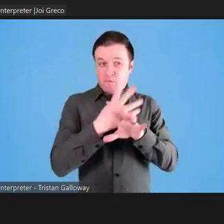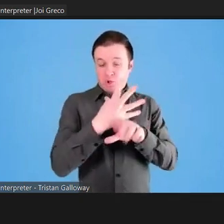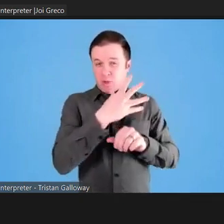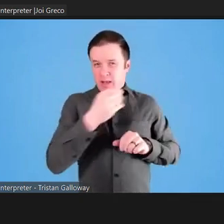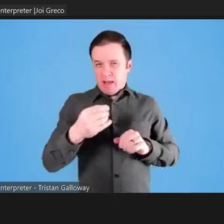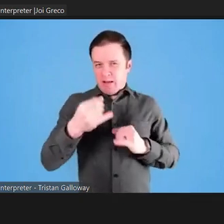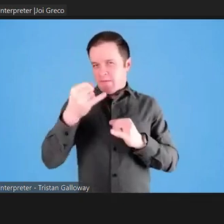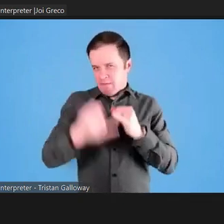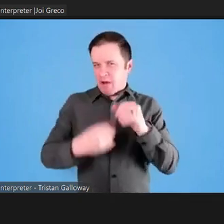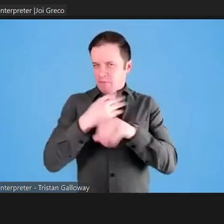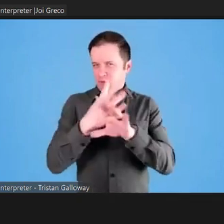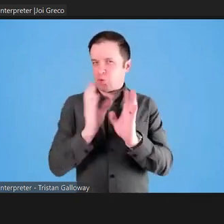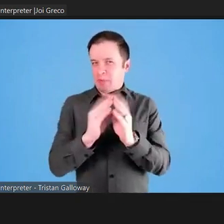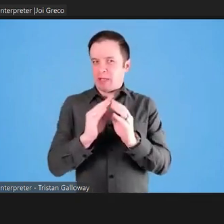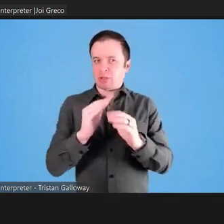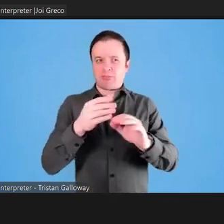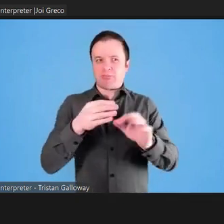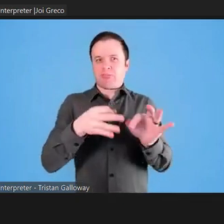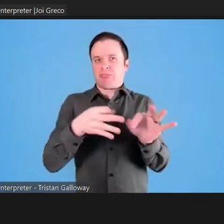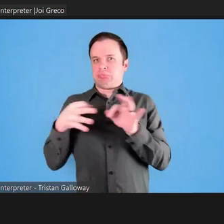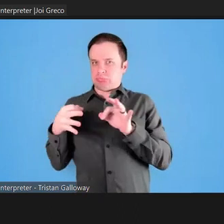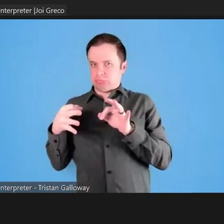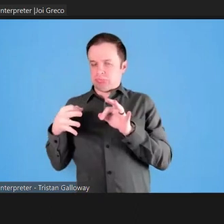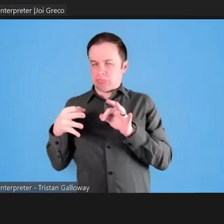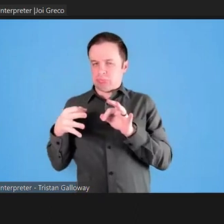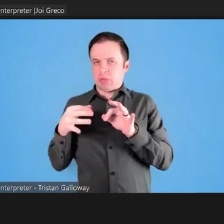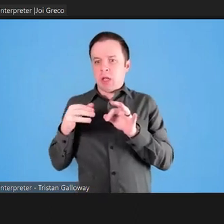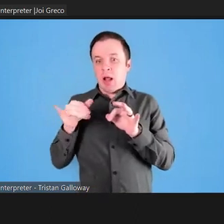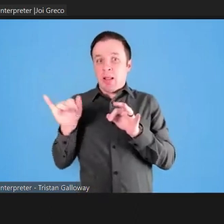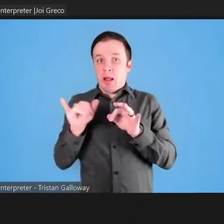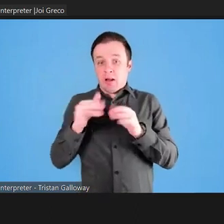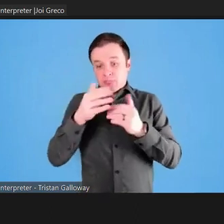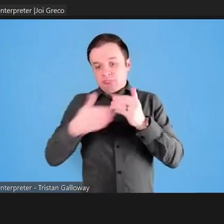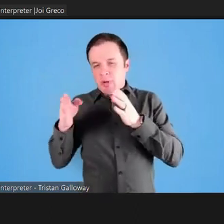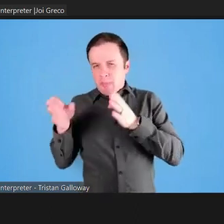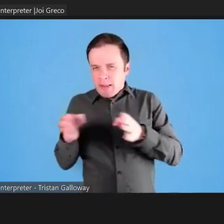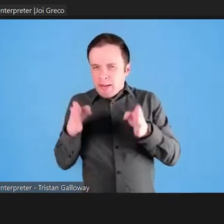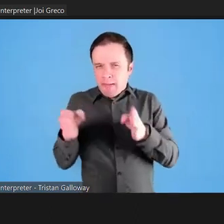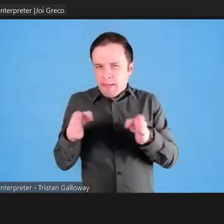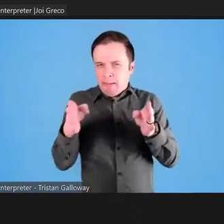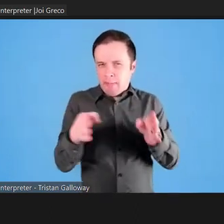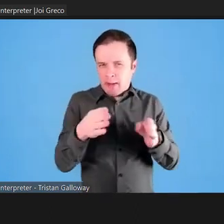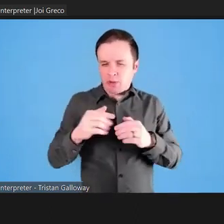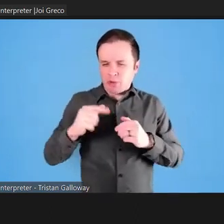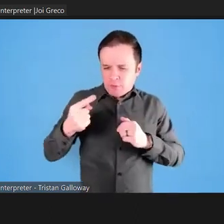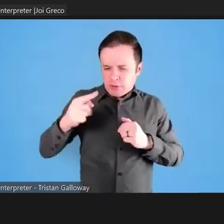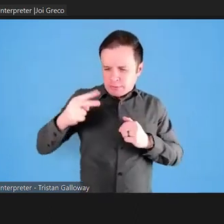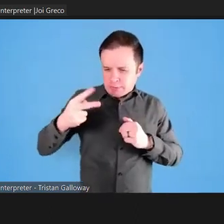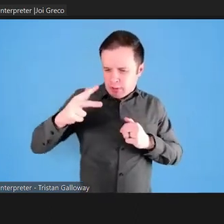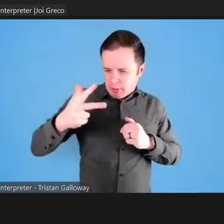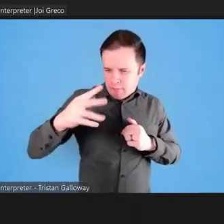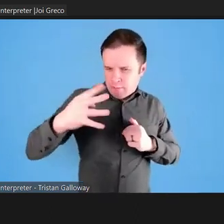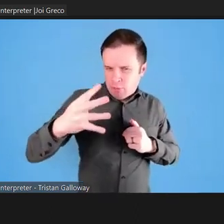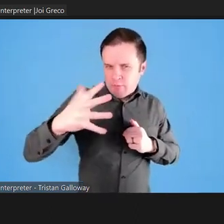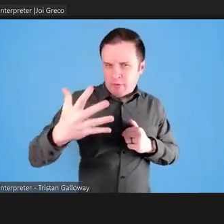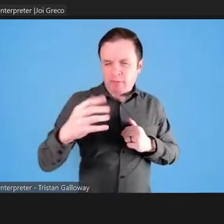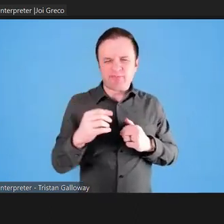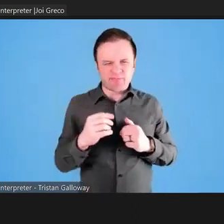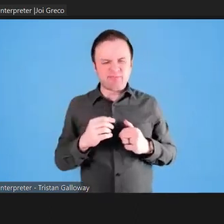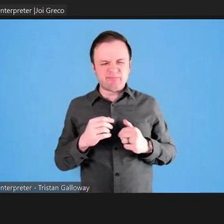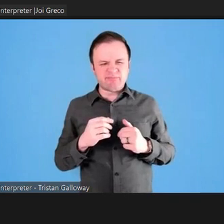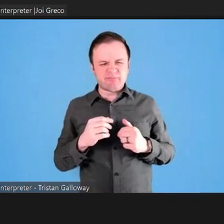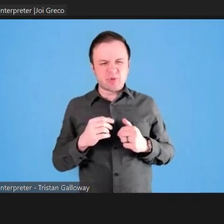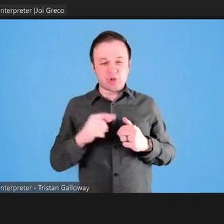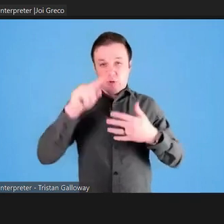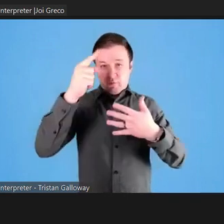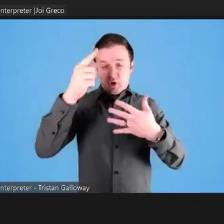virtual meetings early on and plan from there using a sequential approach so the steps and activities flow from